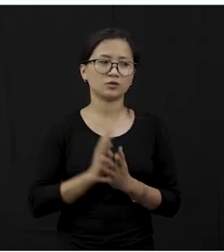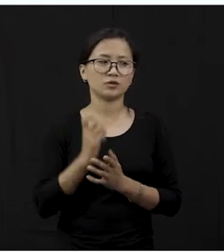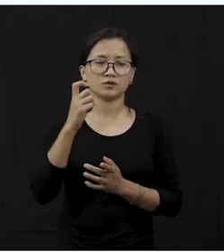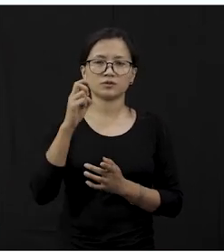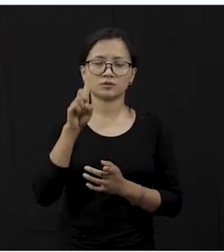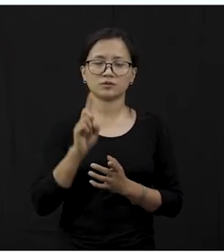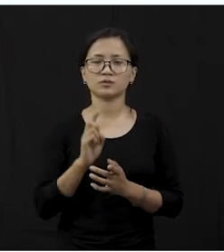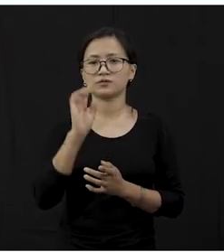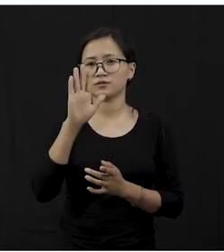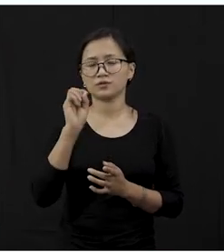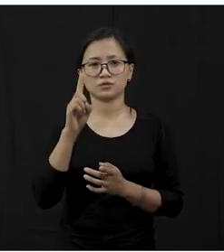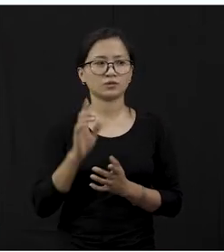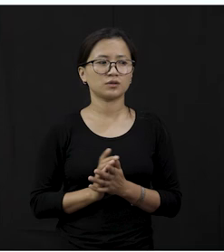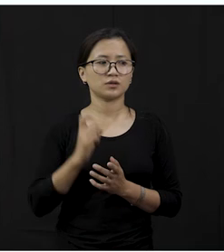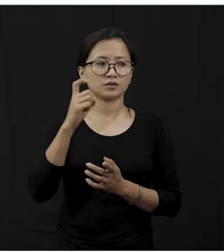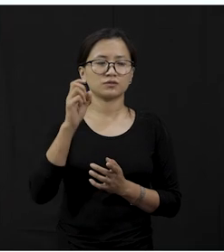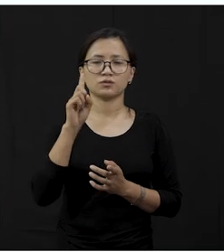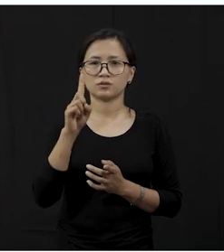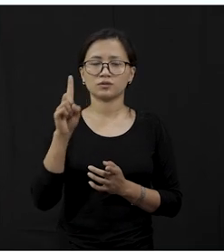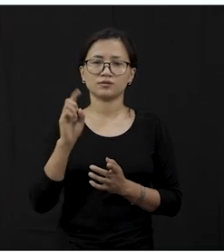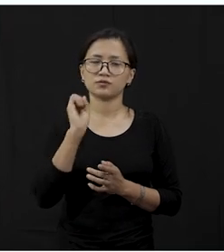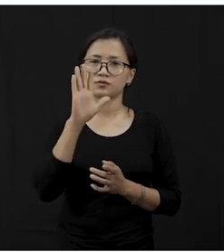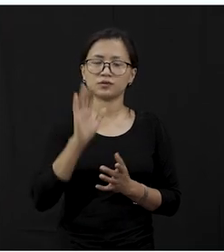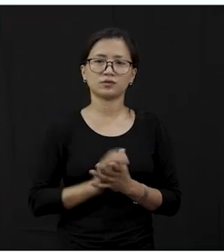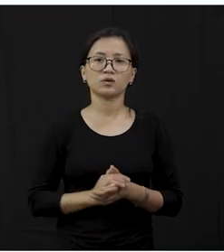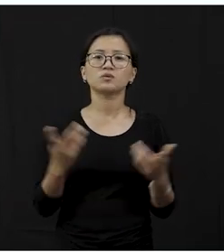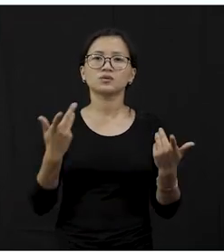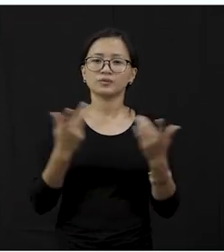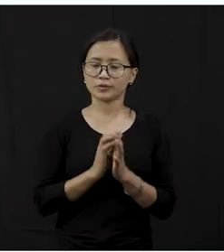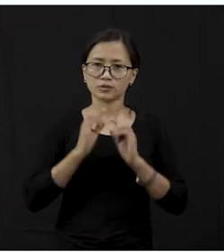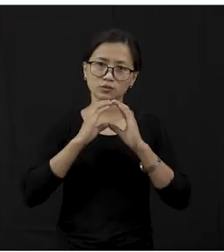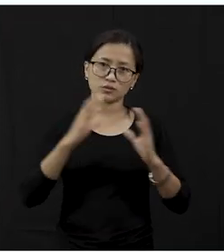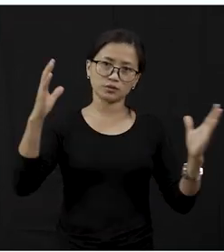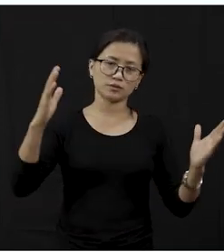7,151 and 7,115. So which one is greater?